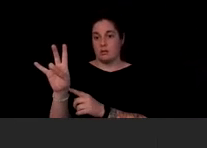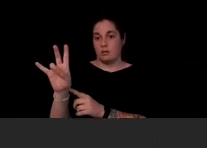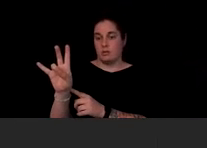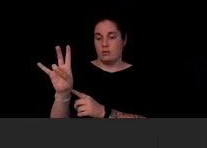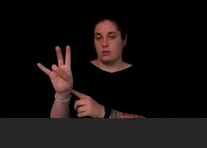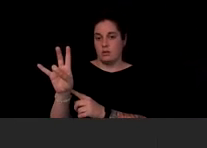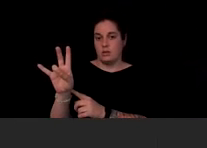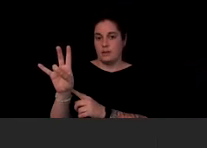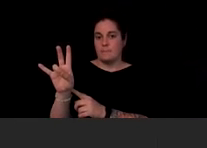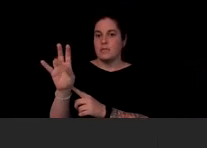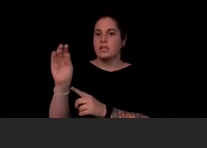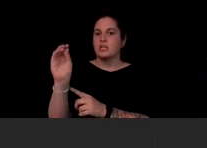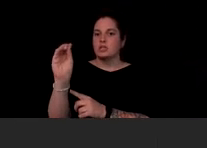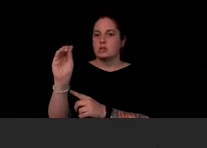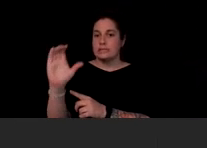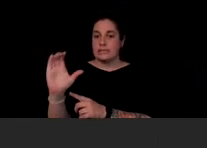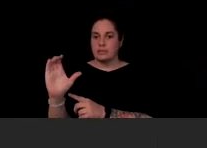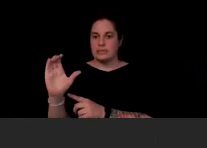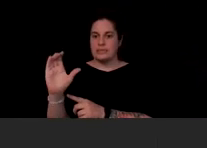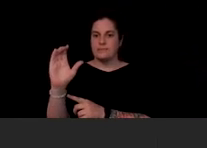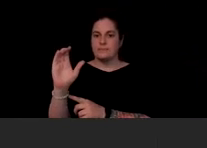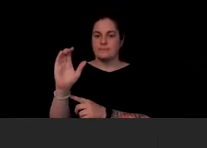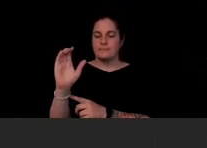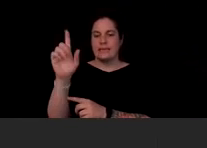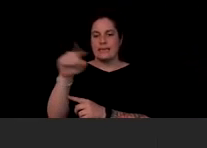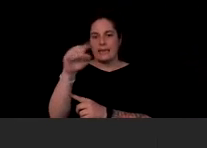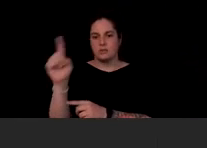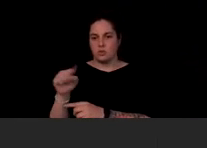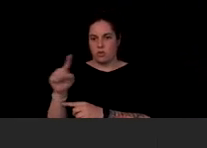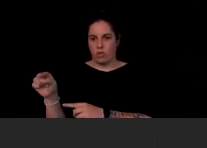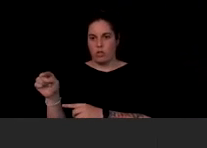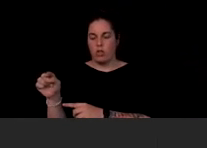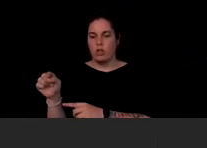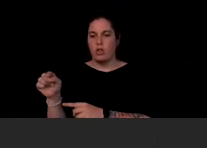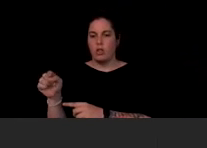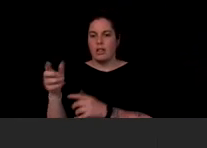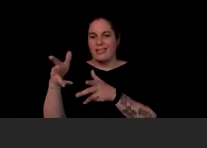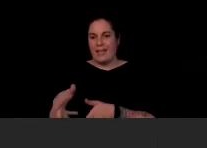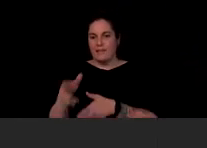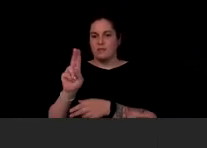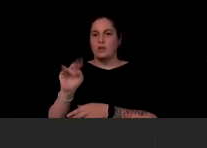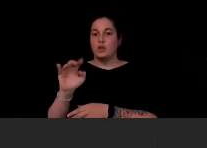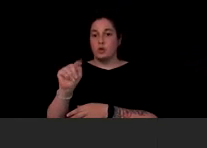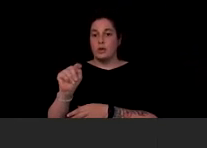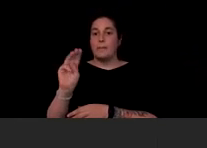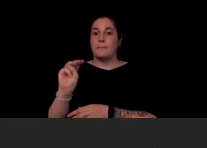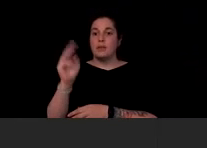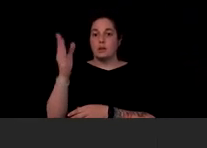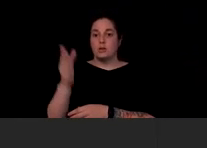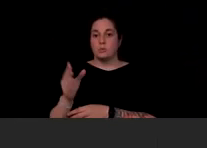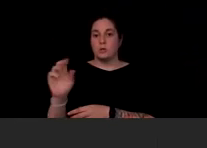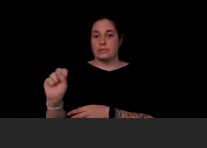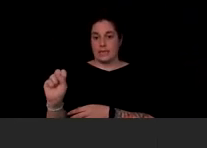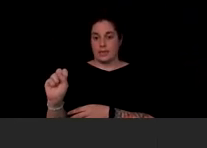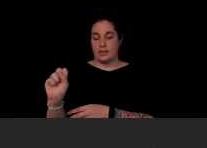degrees Celsius are going to cancel out. And I'm left with a unit meters per second.